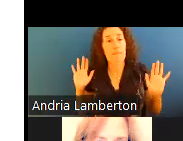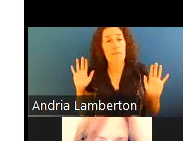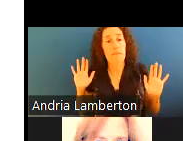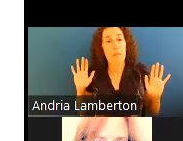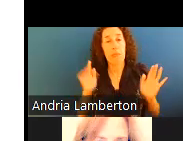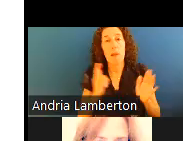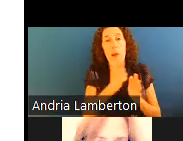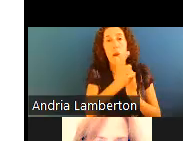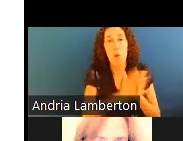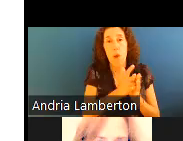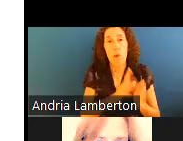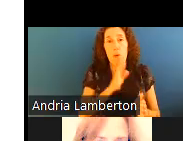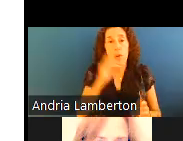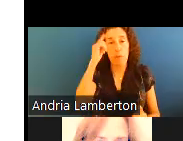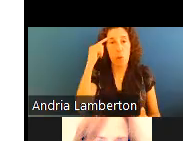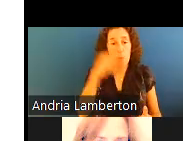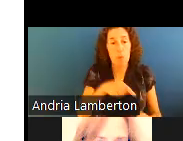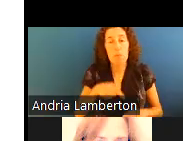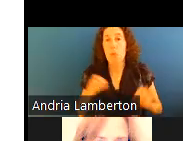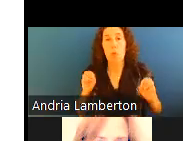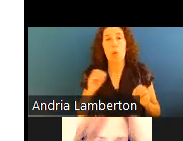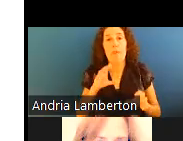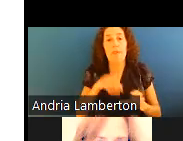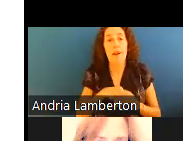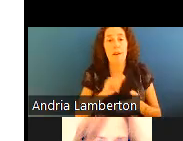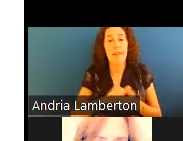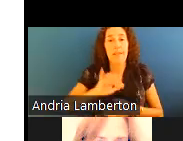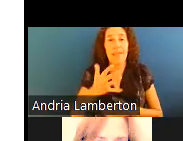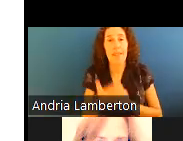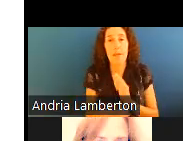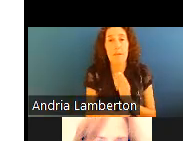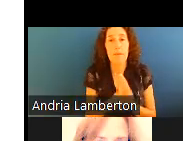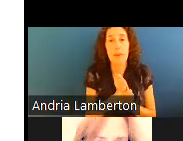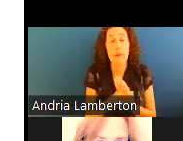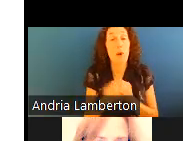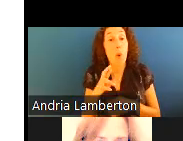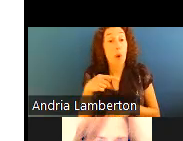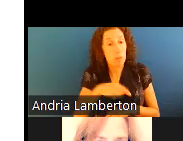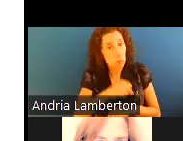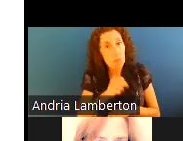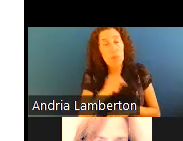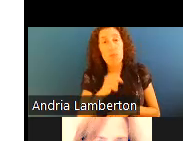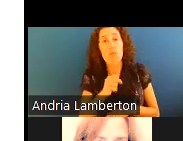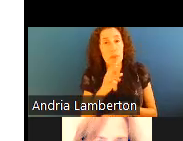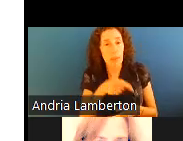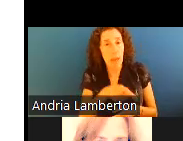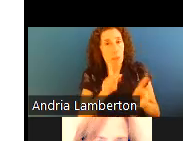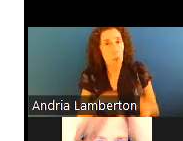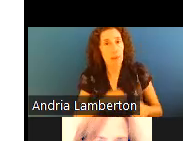to. Additionally, even if the defendant does not testify, the defendant can still call other